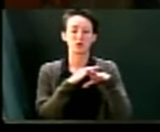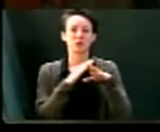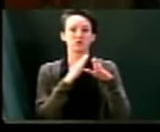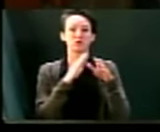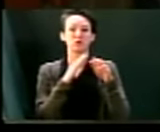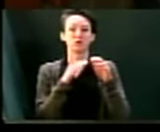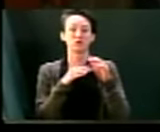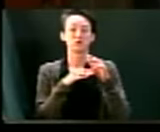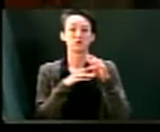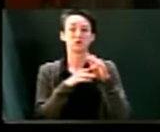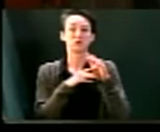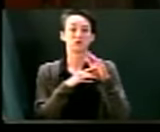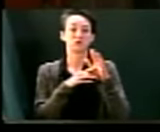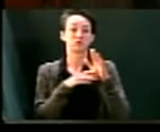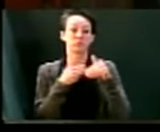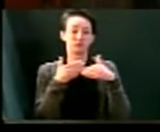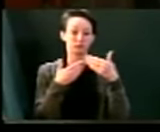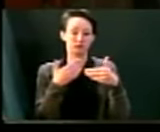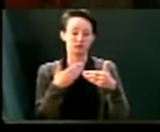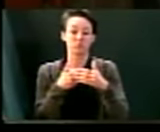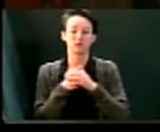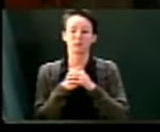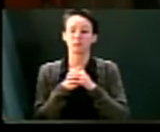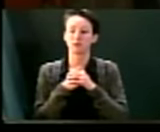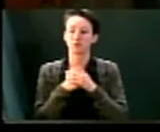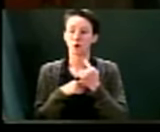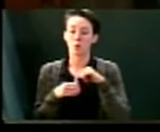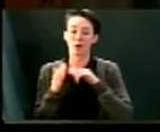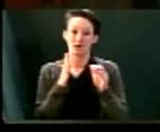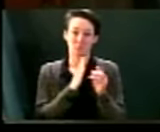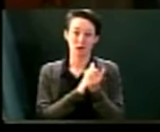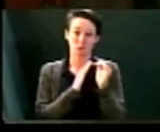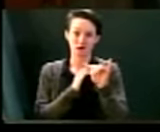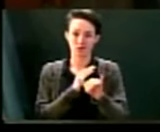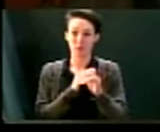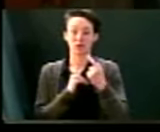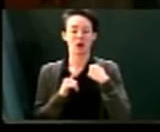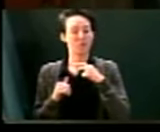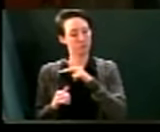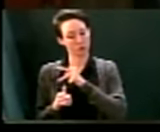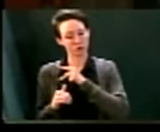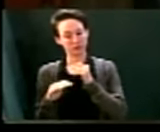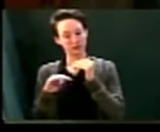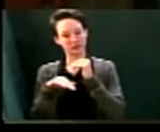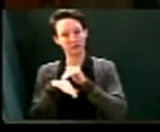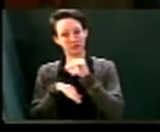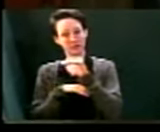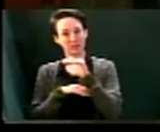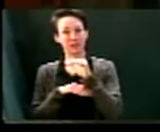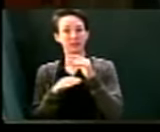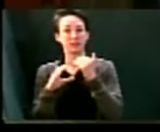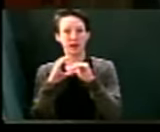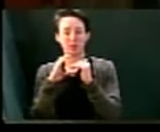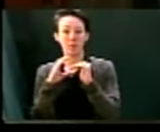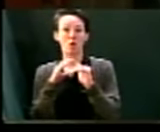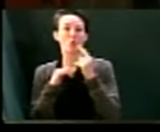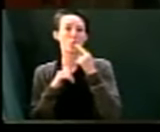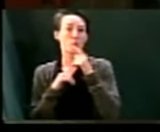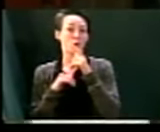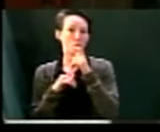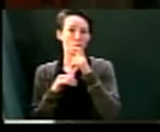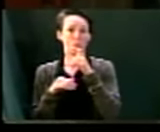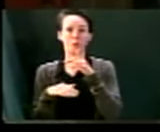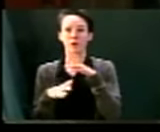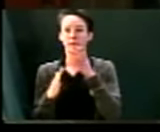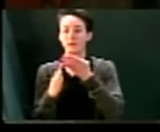attached that to, and I personally sent an email out to each kindergarten person who had filed a local grievance with